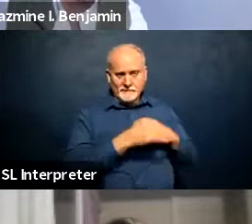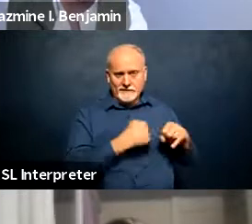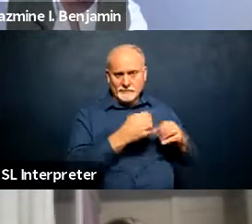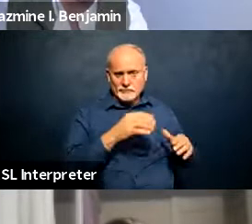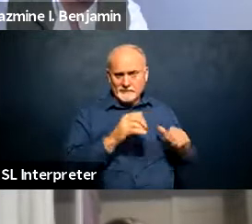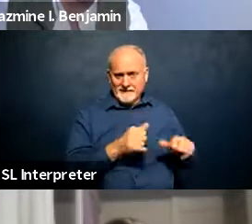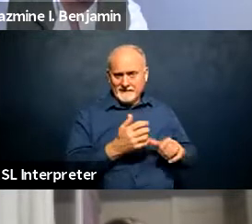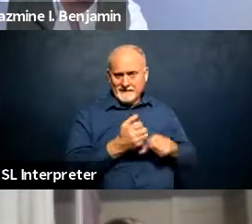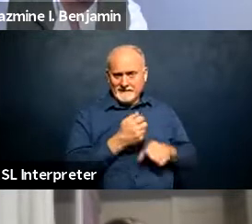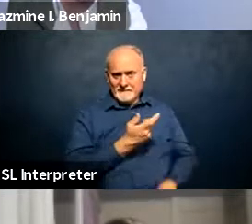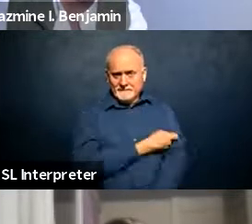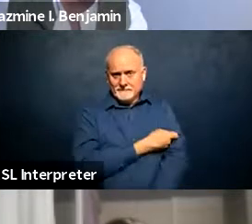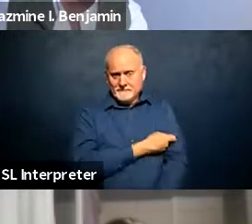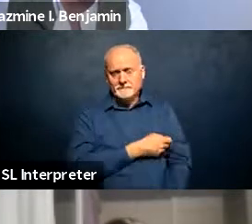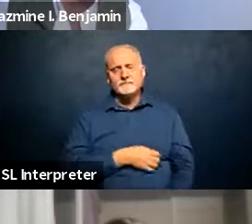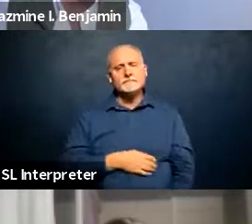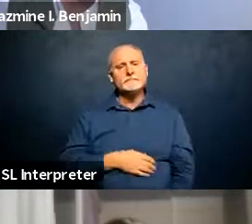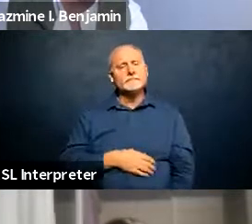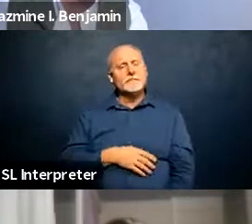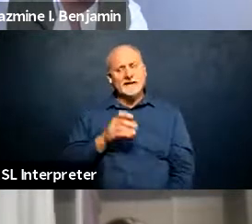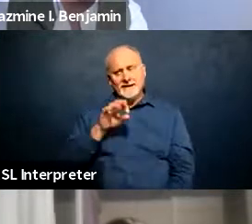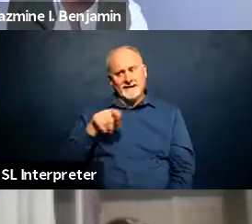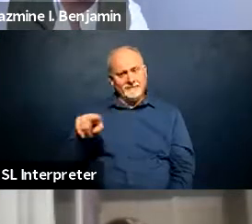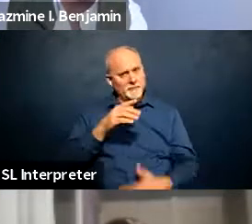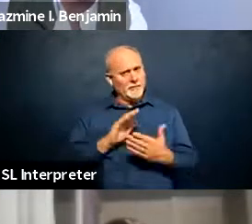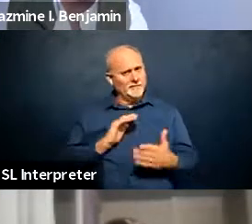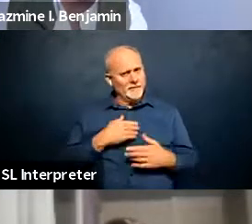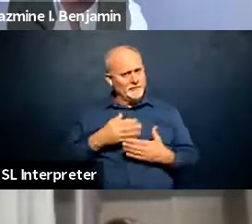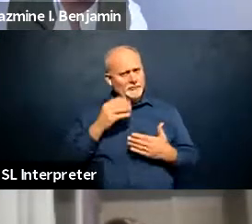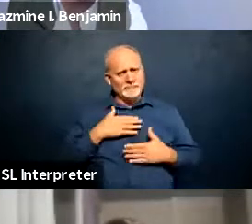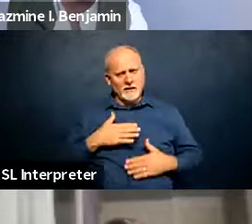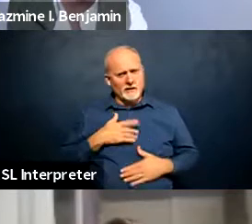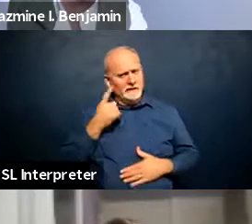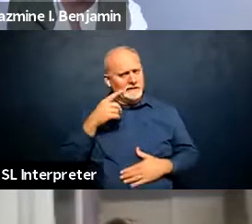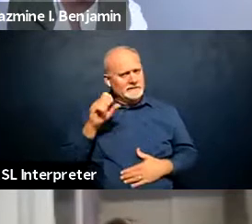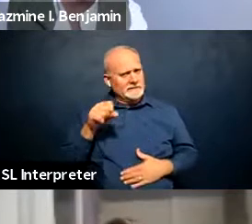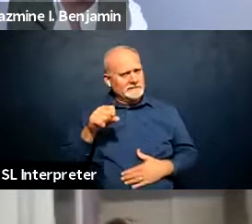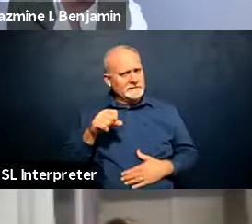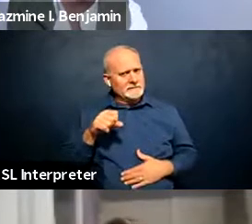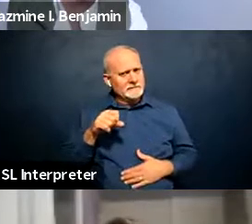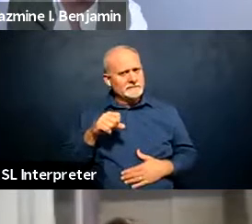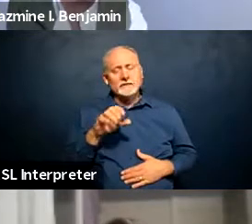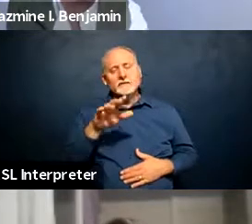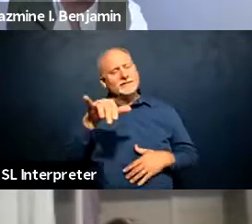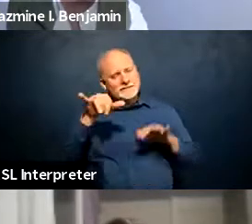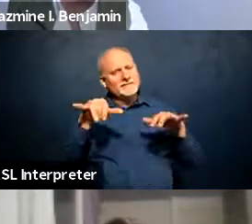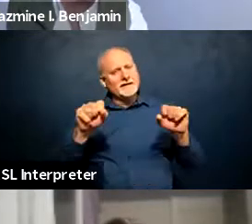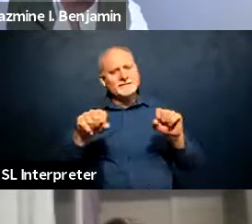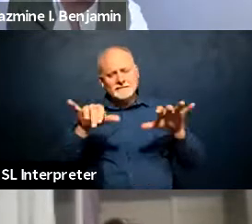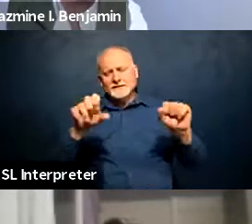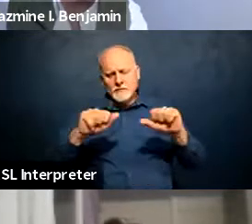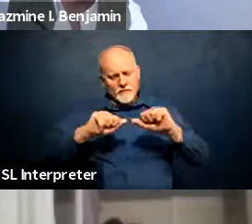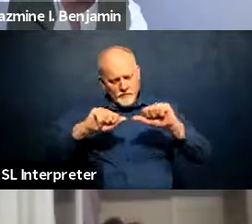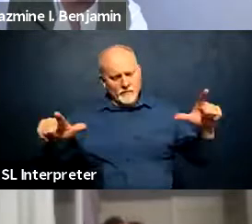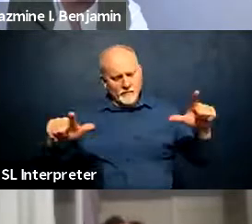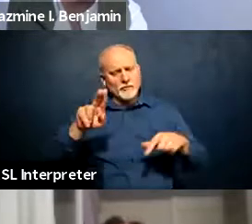You know, as far as if they're a part of our student body, I would think they would. All UAB students will have access